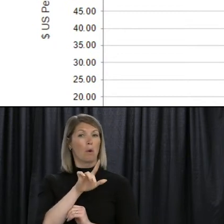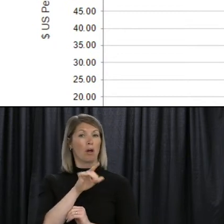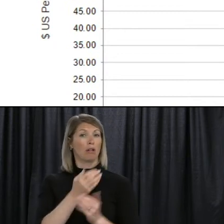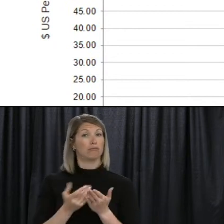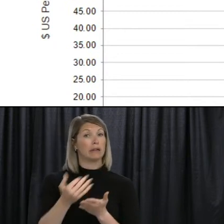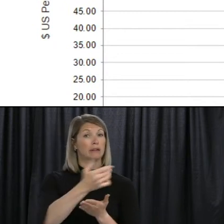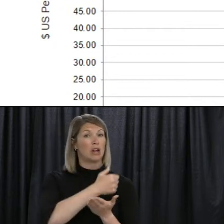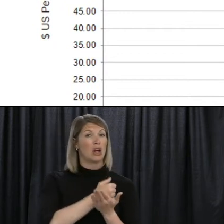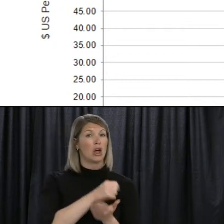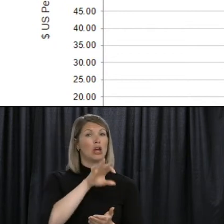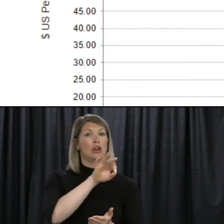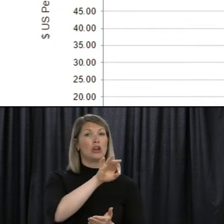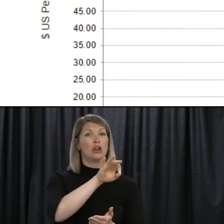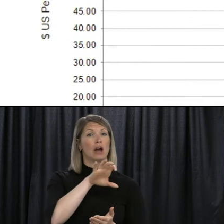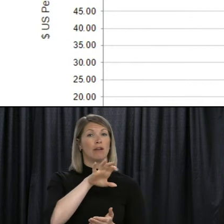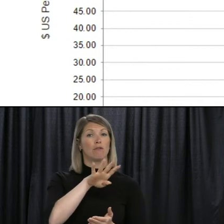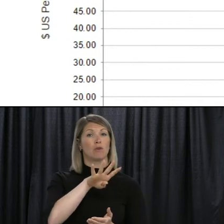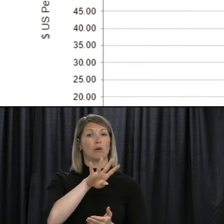$948 million in